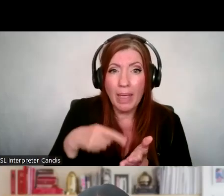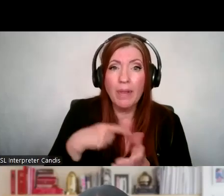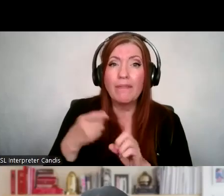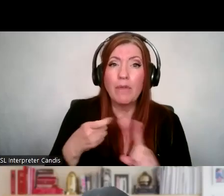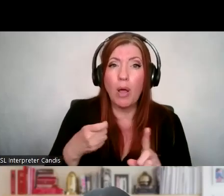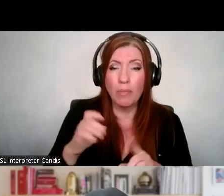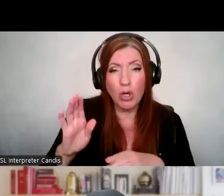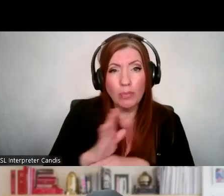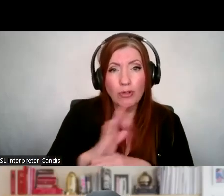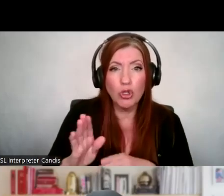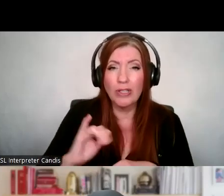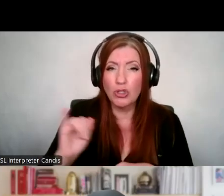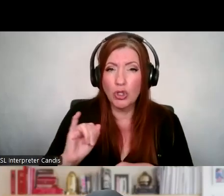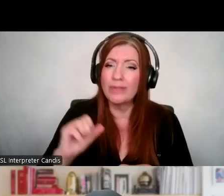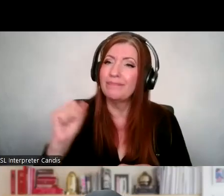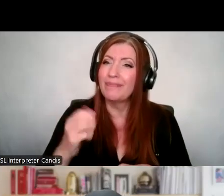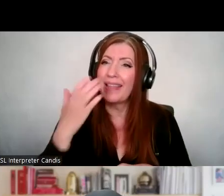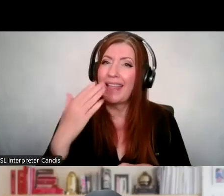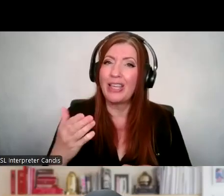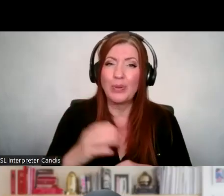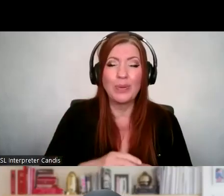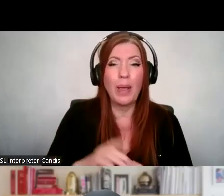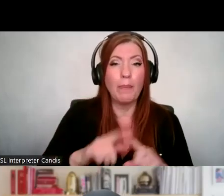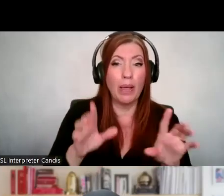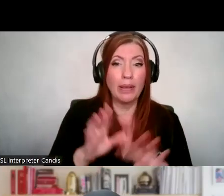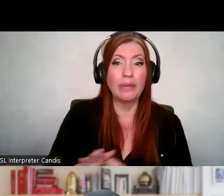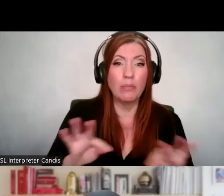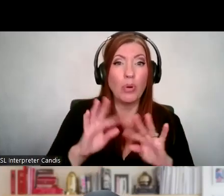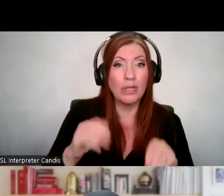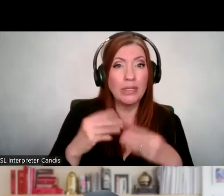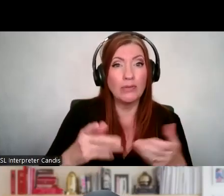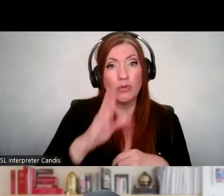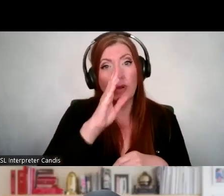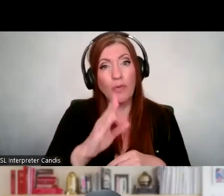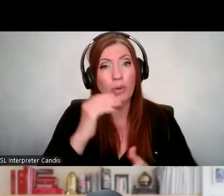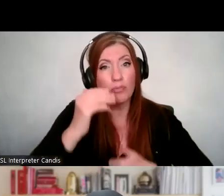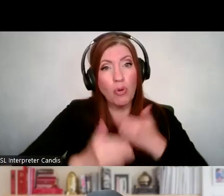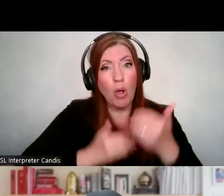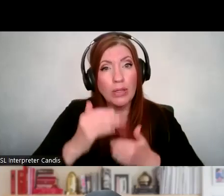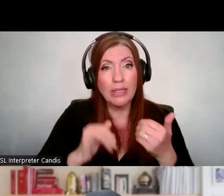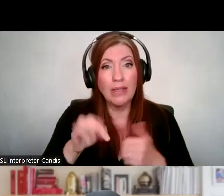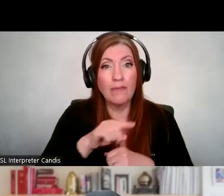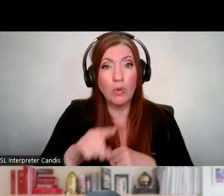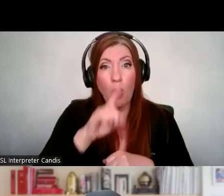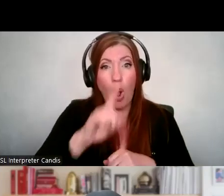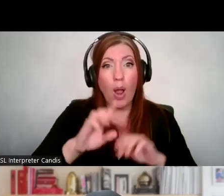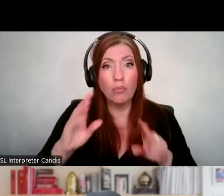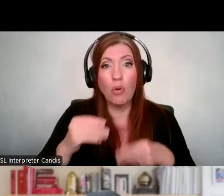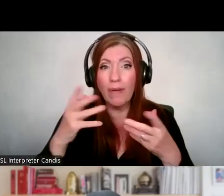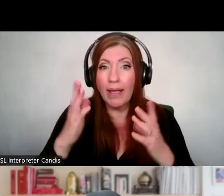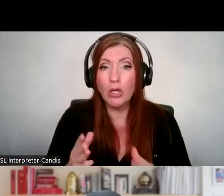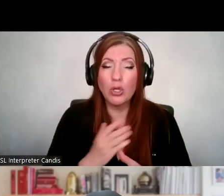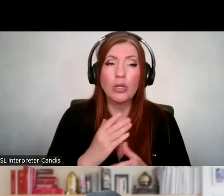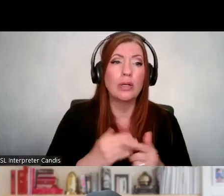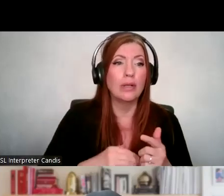Thanks, Aisha. Look, I think the important thing here is it gives you a straightforward process, whether you're a provider, you're a state